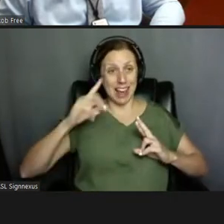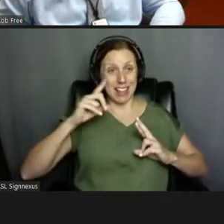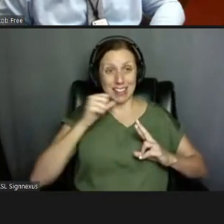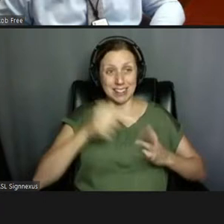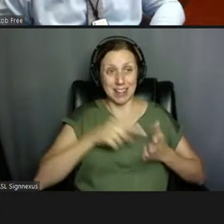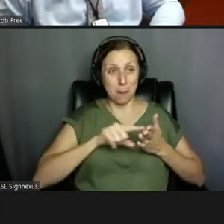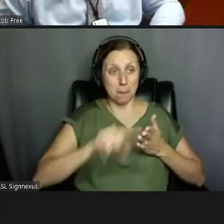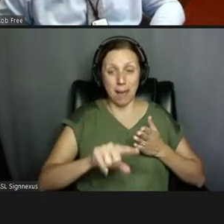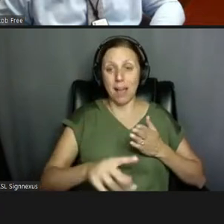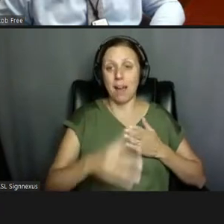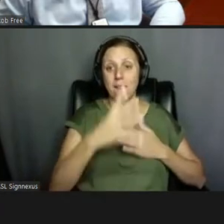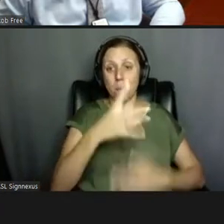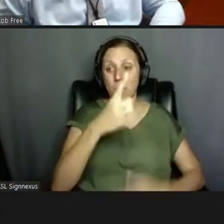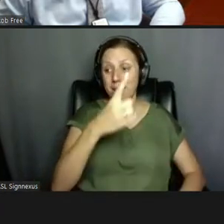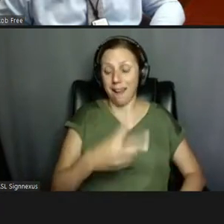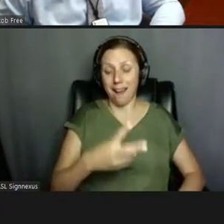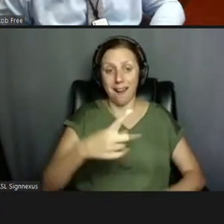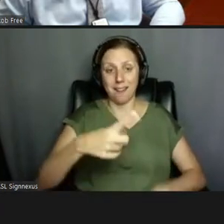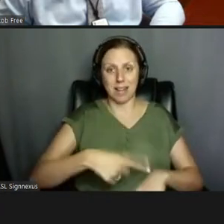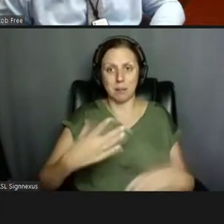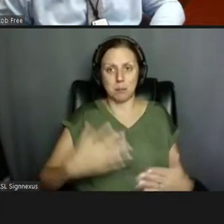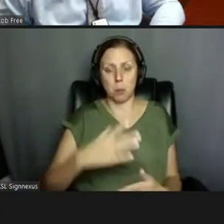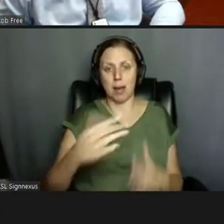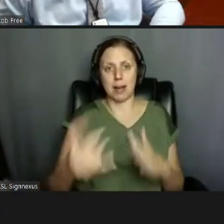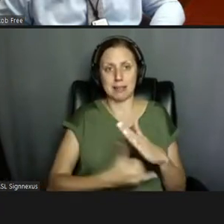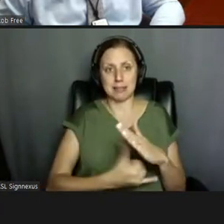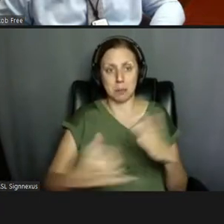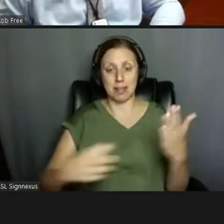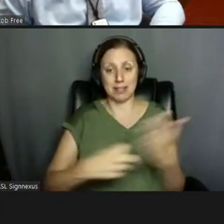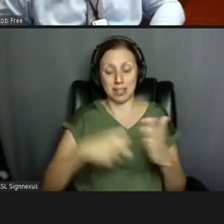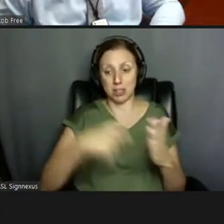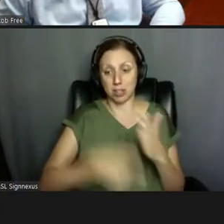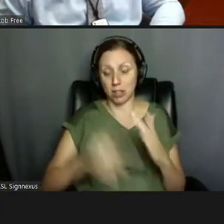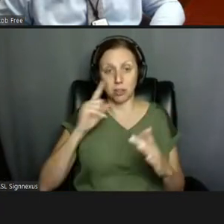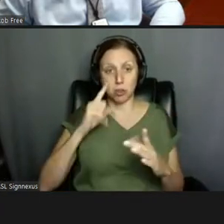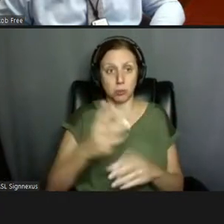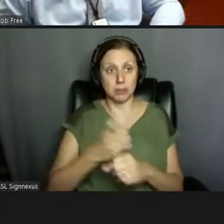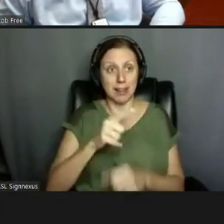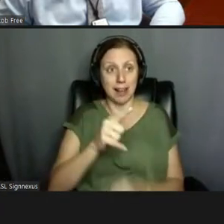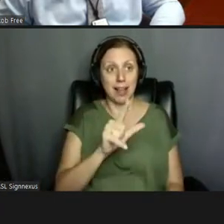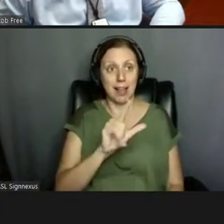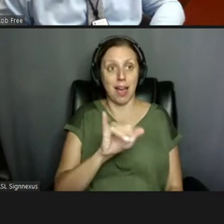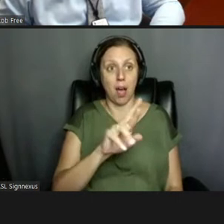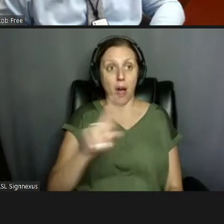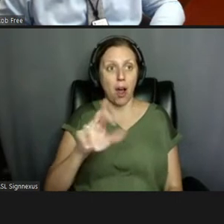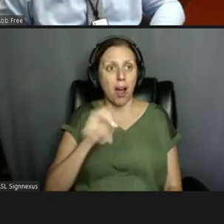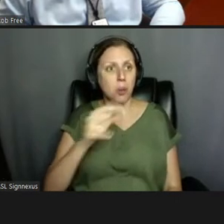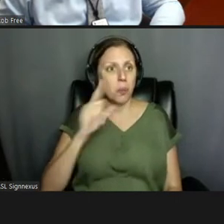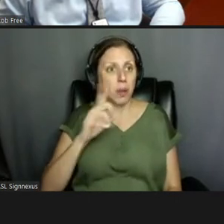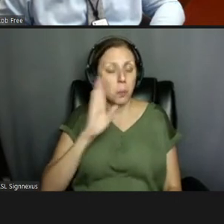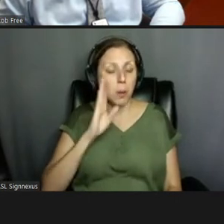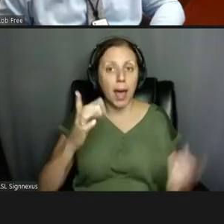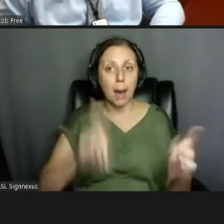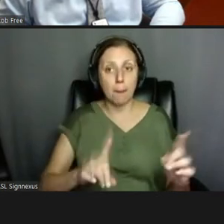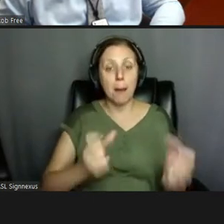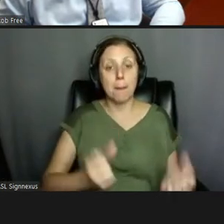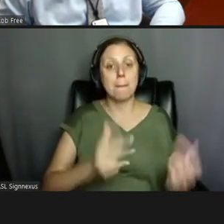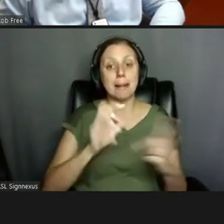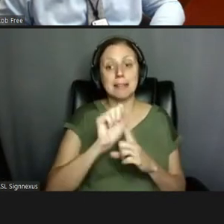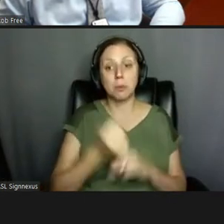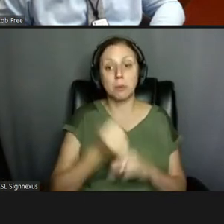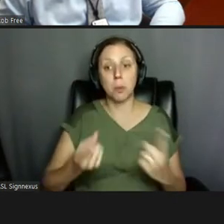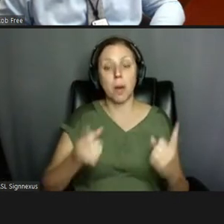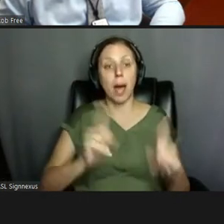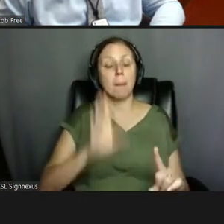4.5 times what a subway ticket costs to take the LIRR. I just don't think that's going to happen. And in many cases, they would have to take